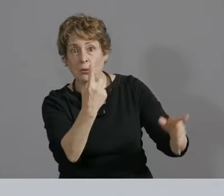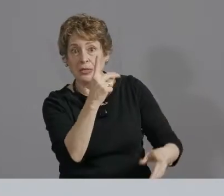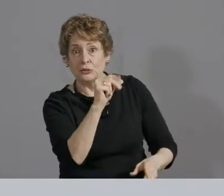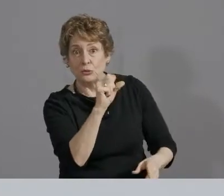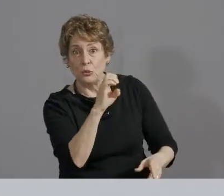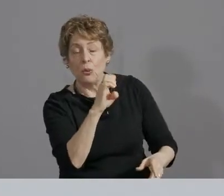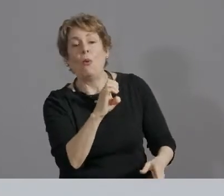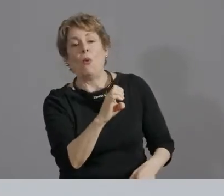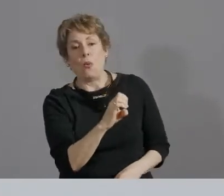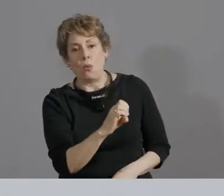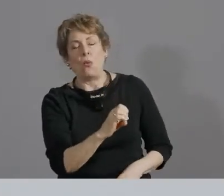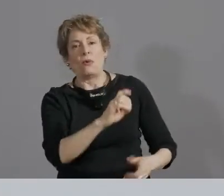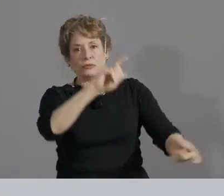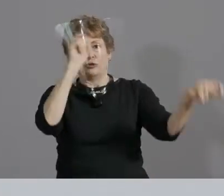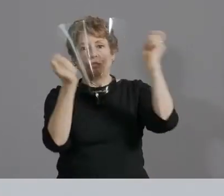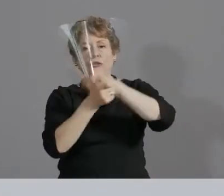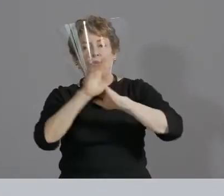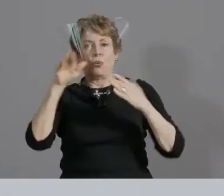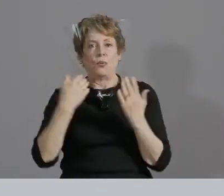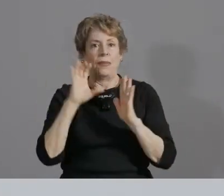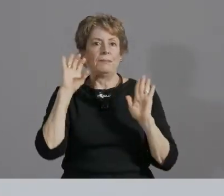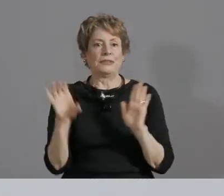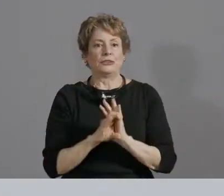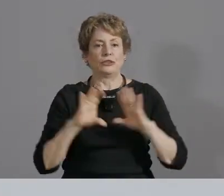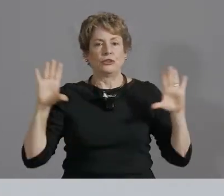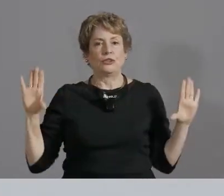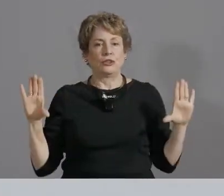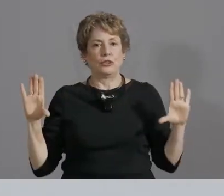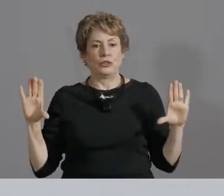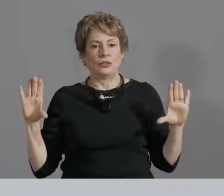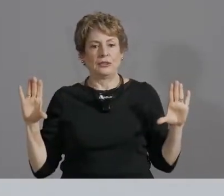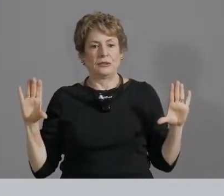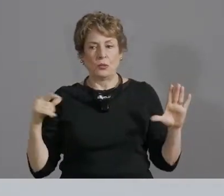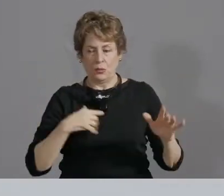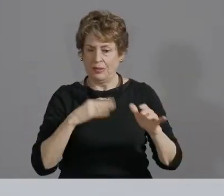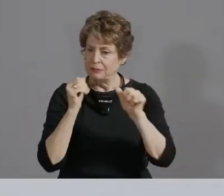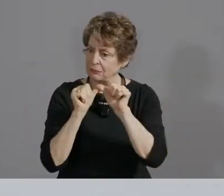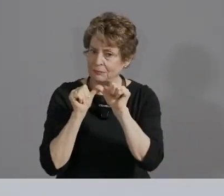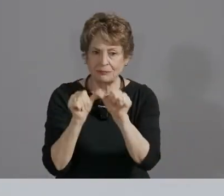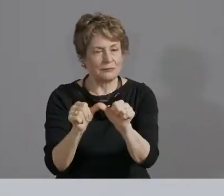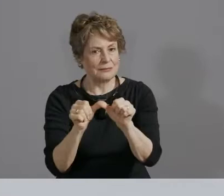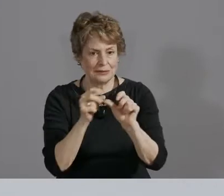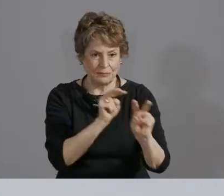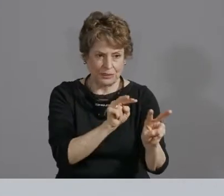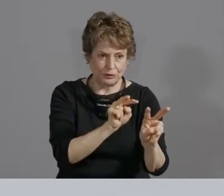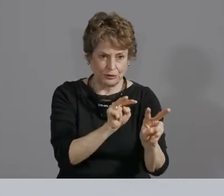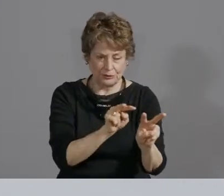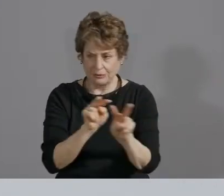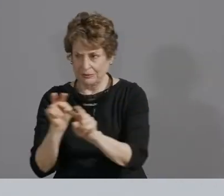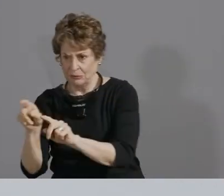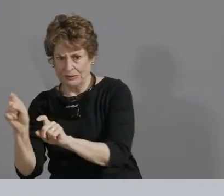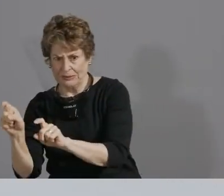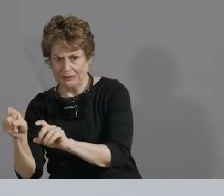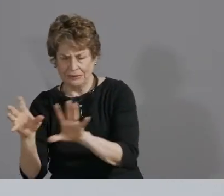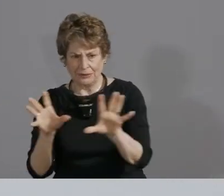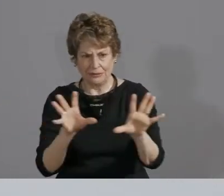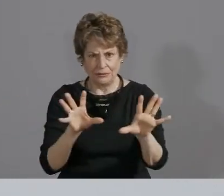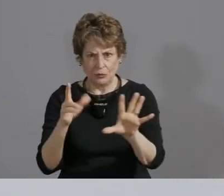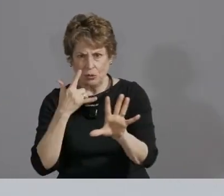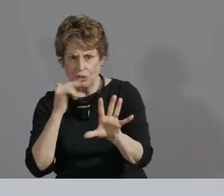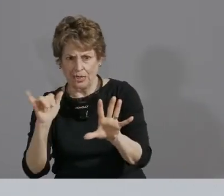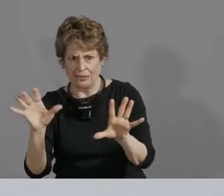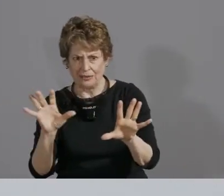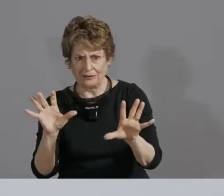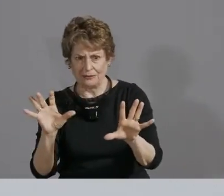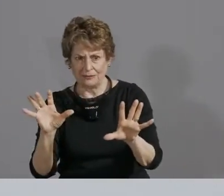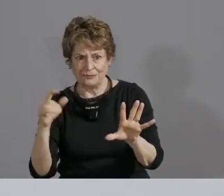so we'll continue to monitor and see what that looks like. And we are hearing that in March, the supply is